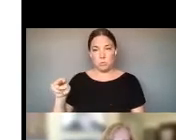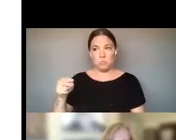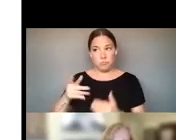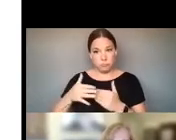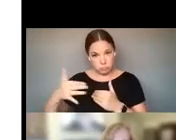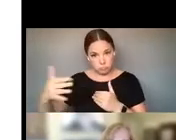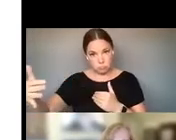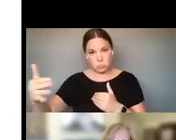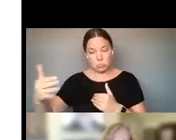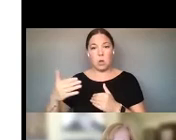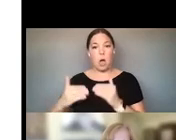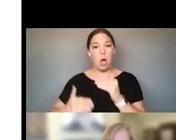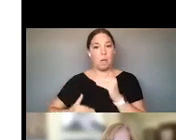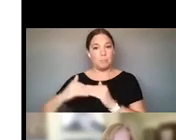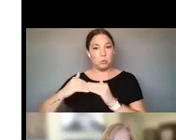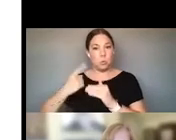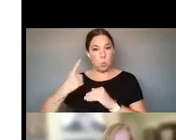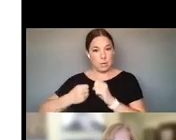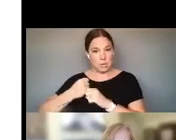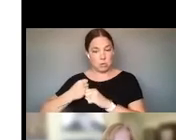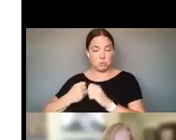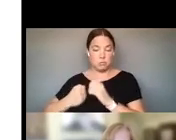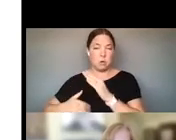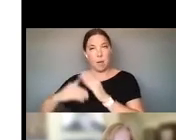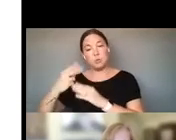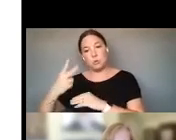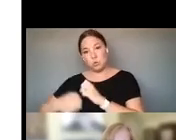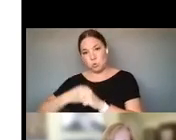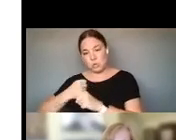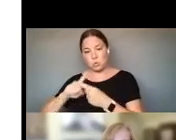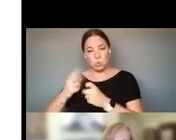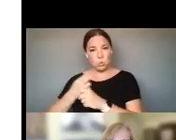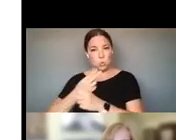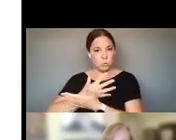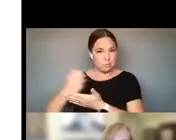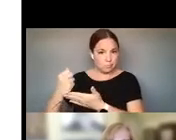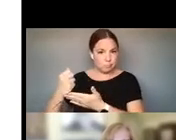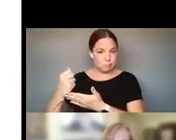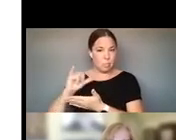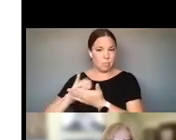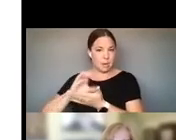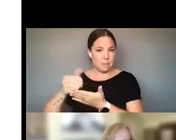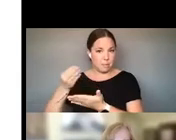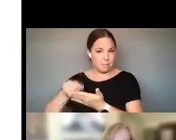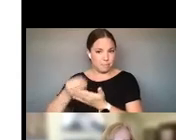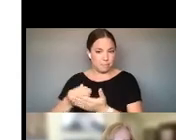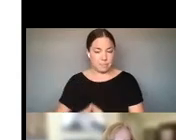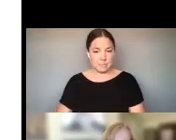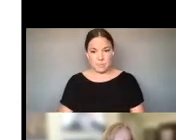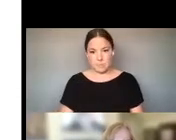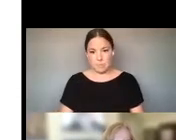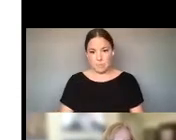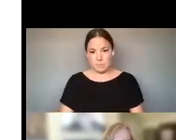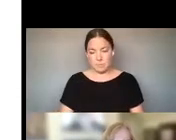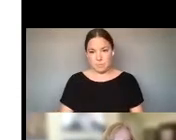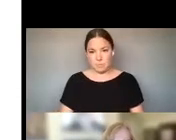can take up to one or two years, um, to expend those grant funds. You have to, you have to